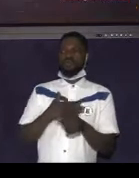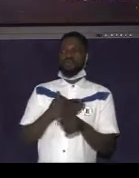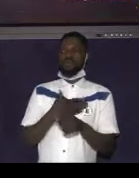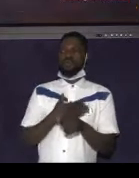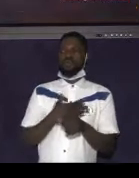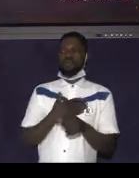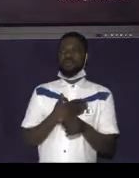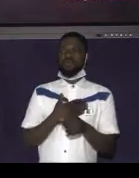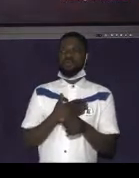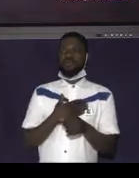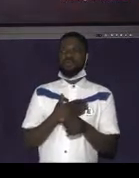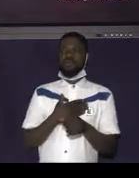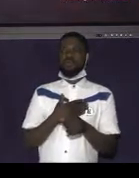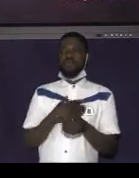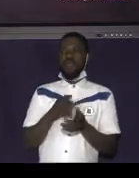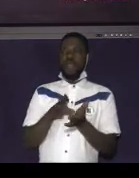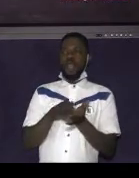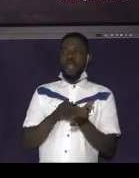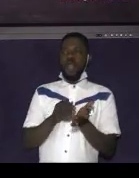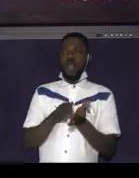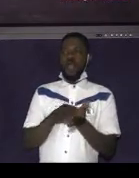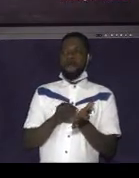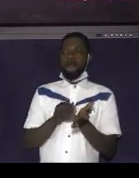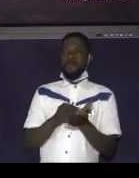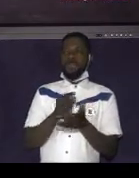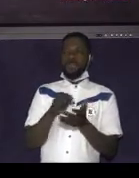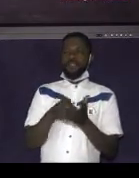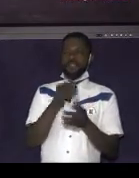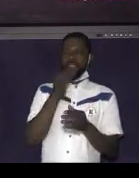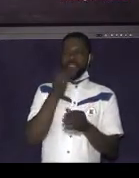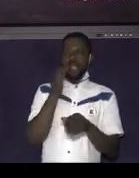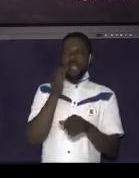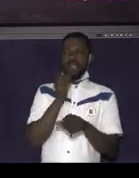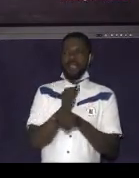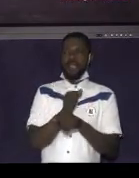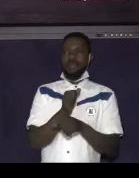please copy this assignment.